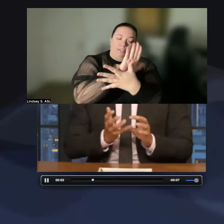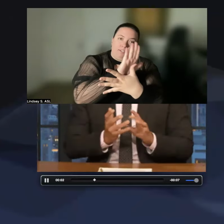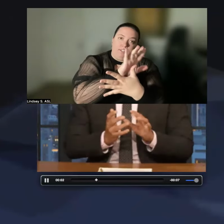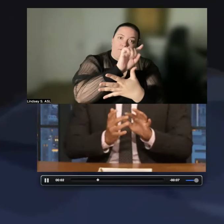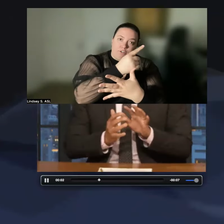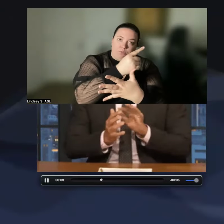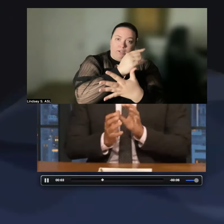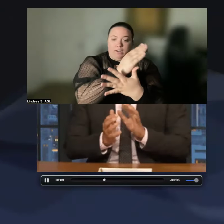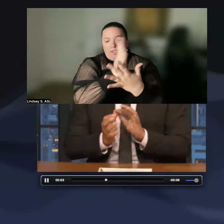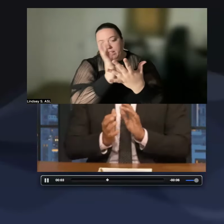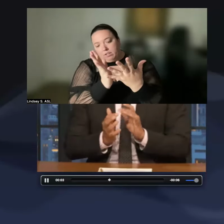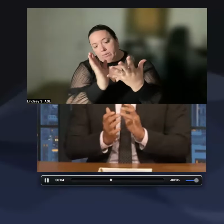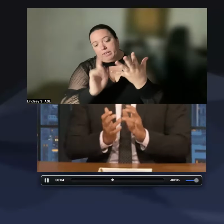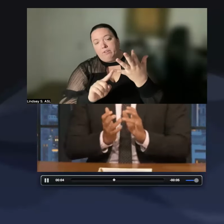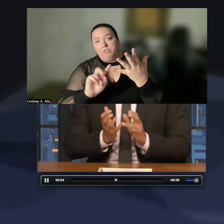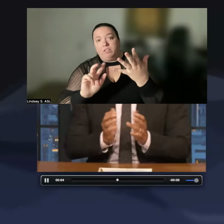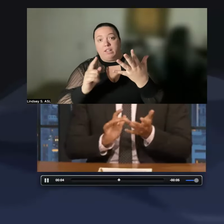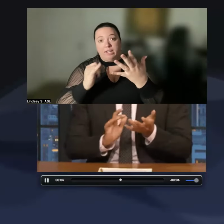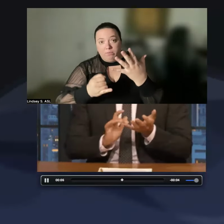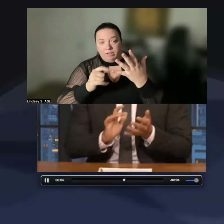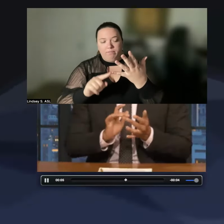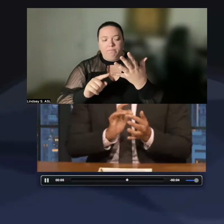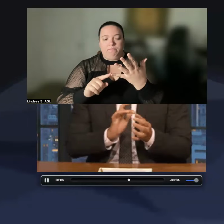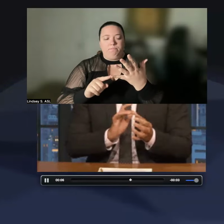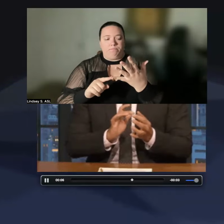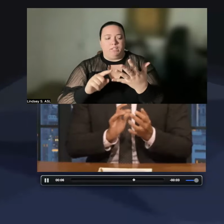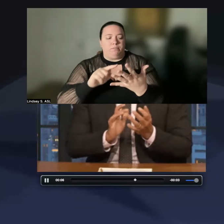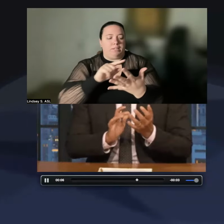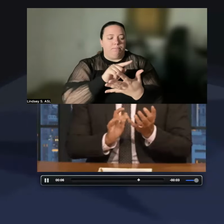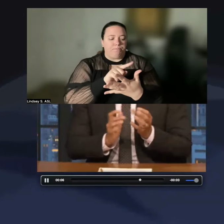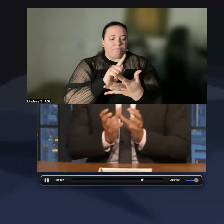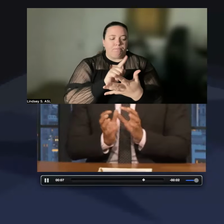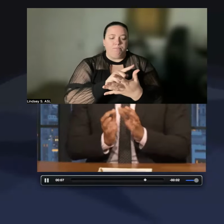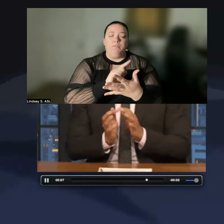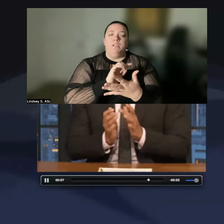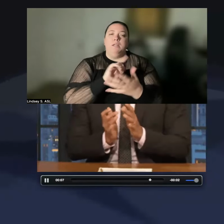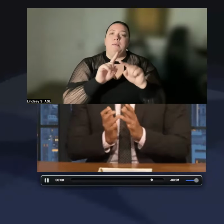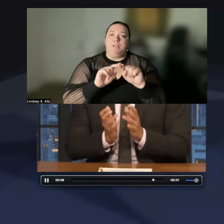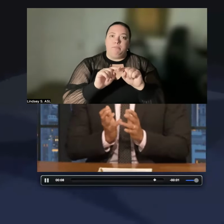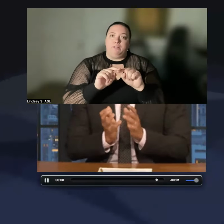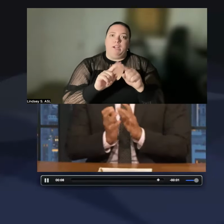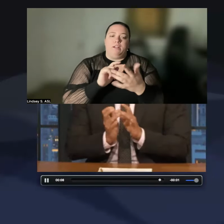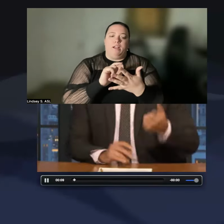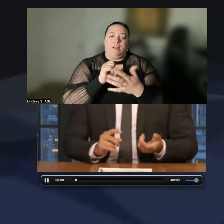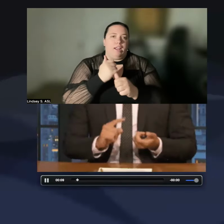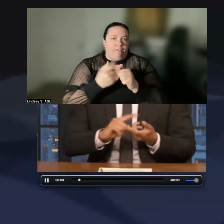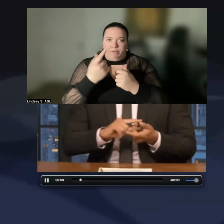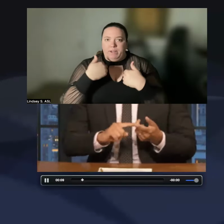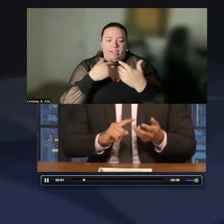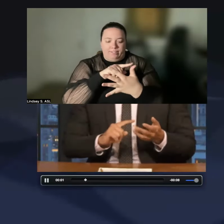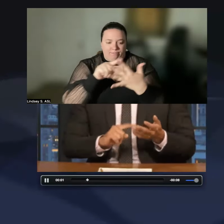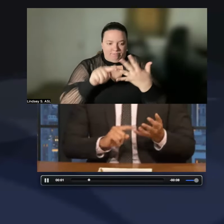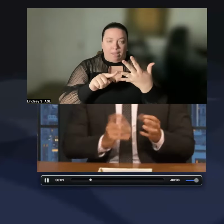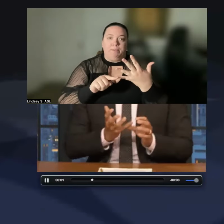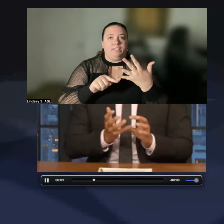hand, meaning this is the first one and this all the way down to the last one. Excuse me. But it depends, right? Not